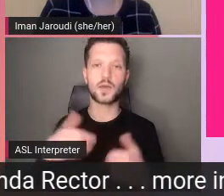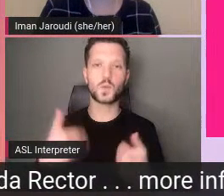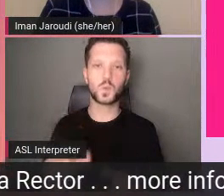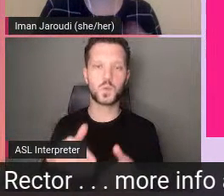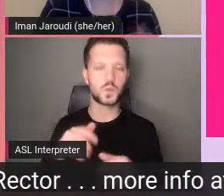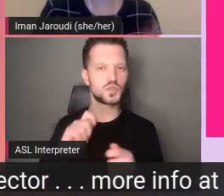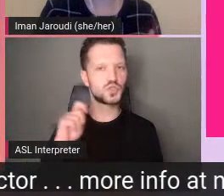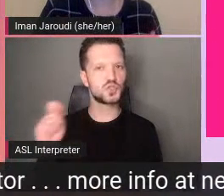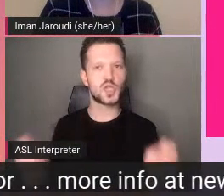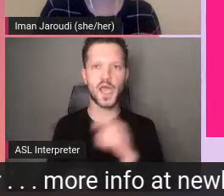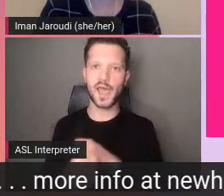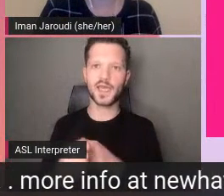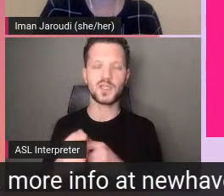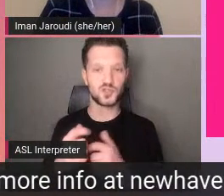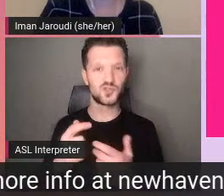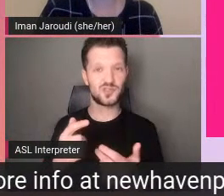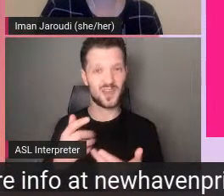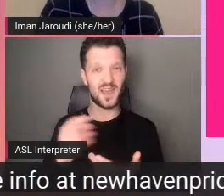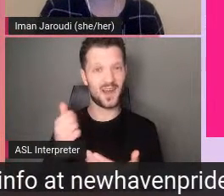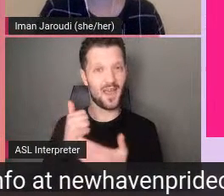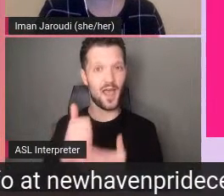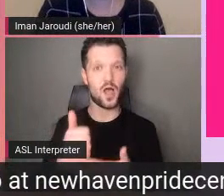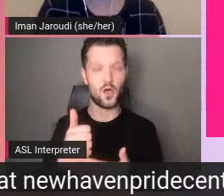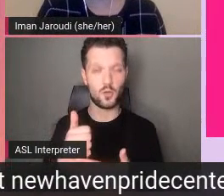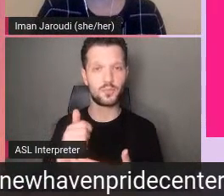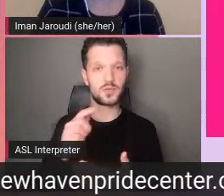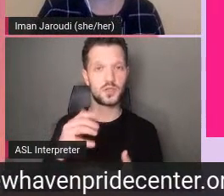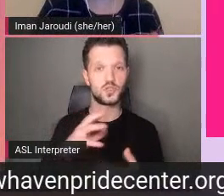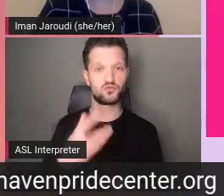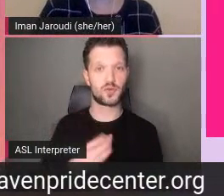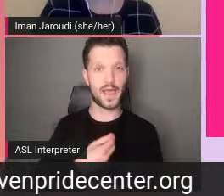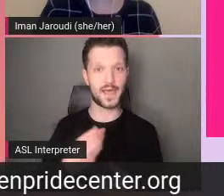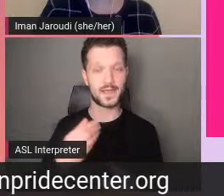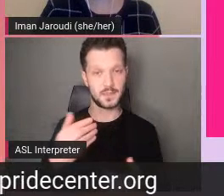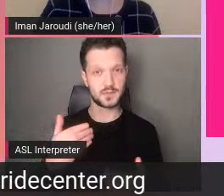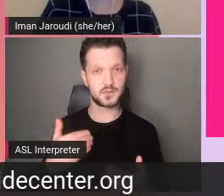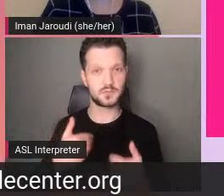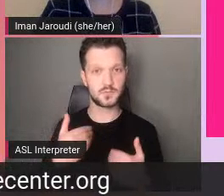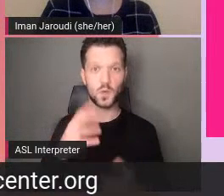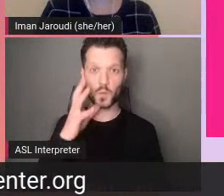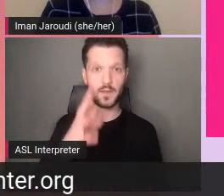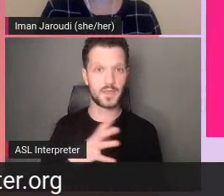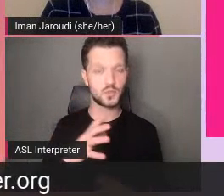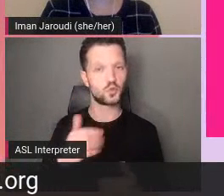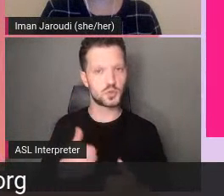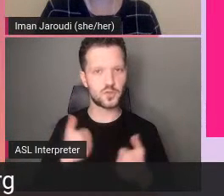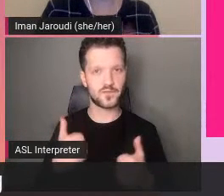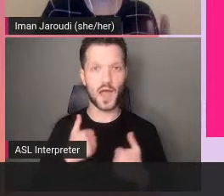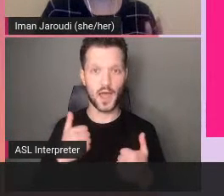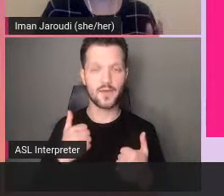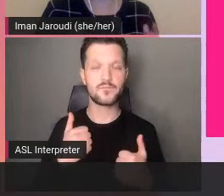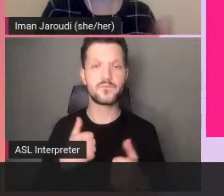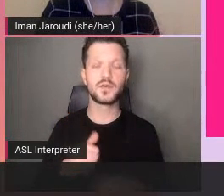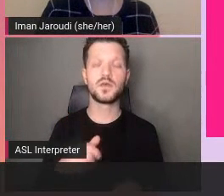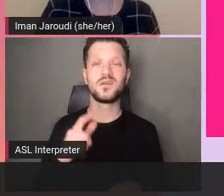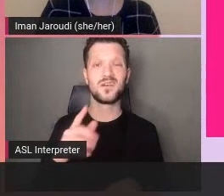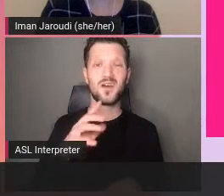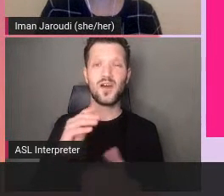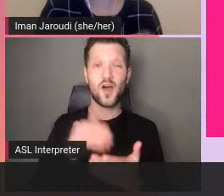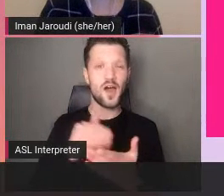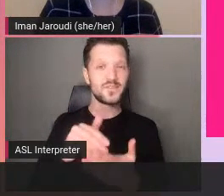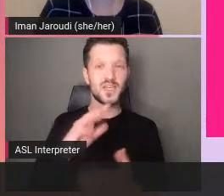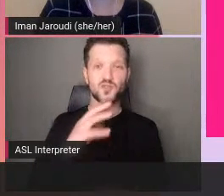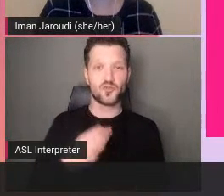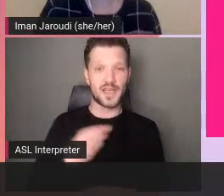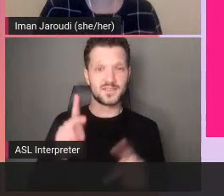in the well-being and survival of trans women in our community. So growing evidence demonstrates that trans folks are too often criminalized